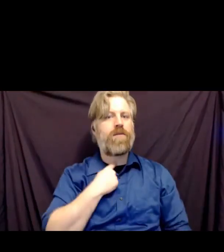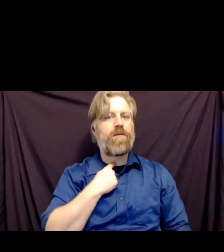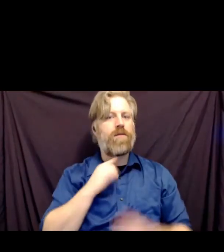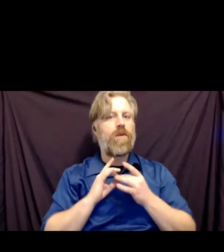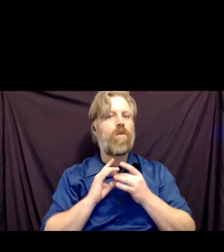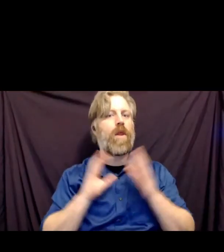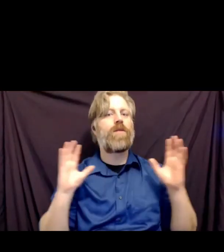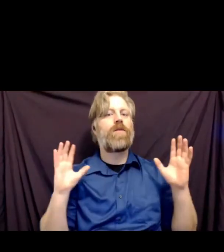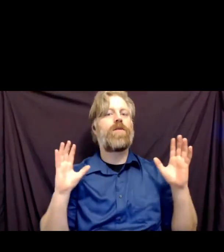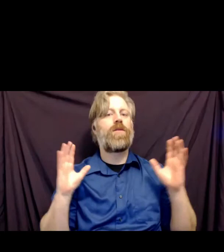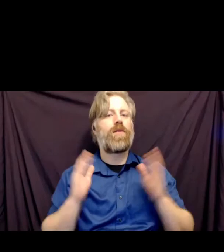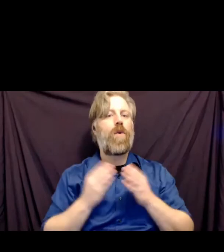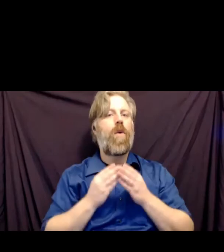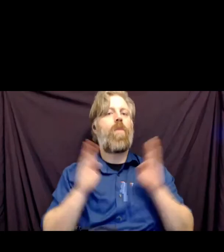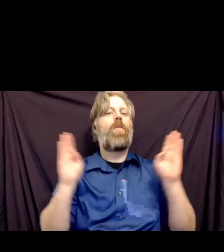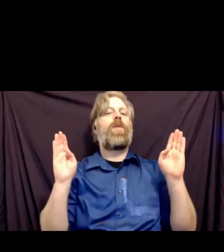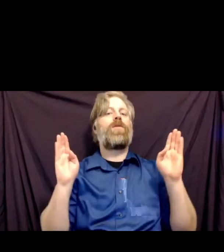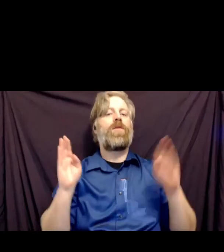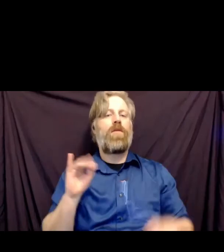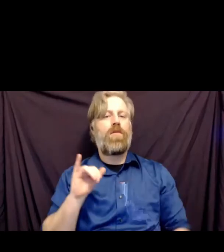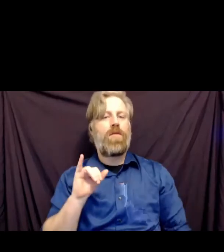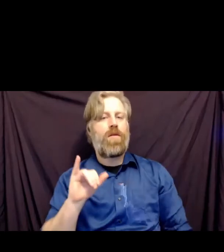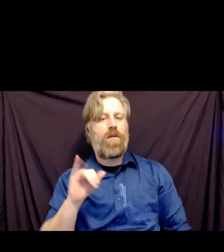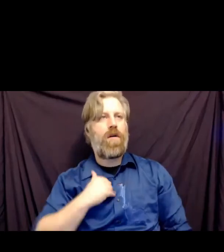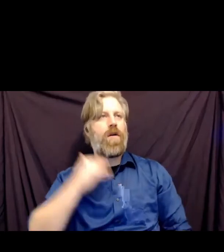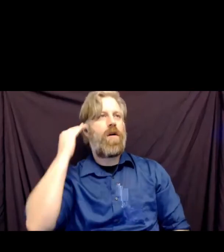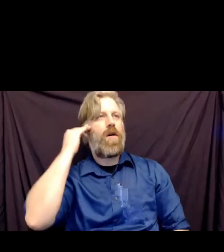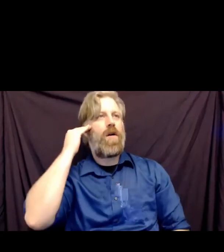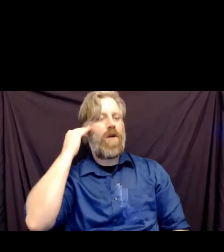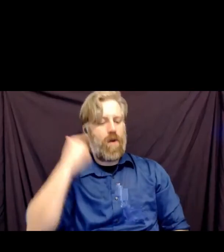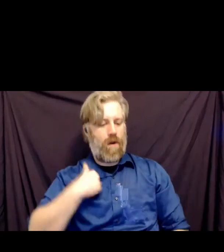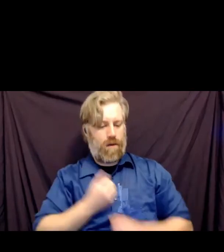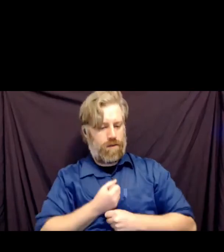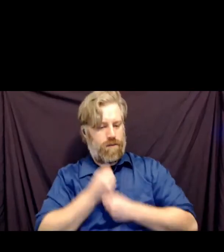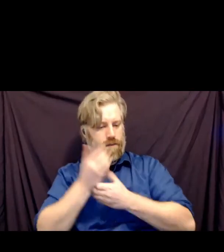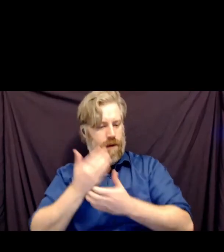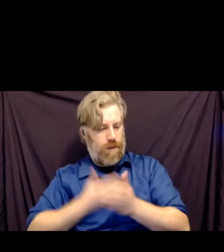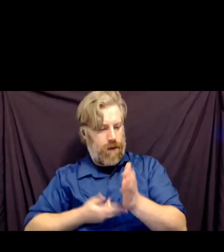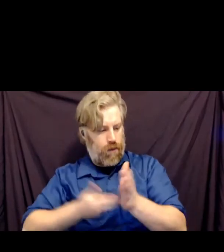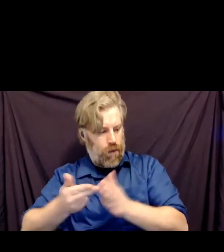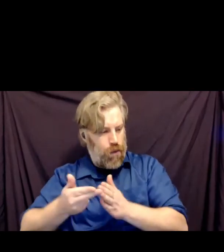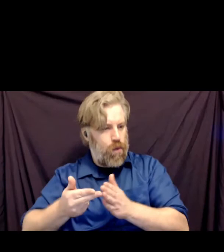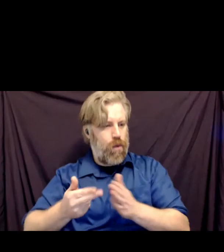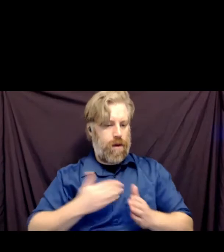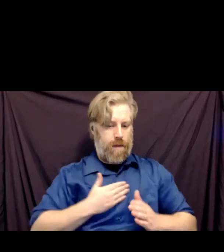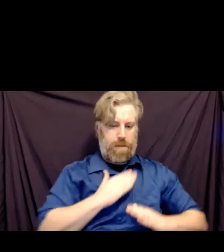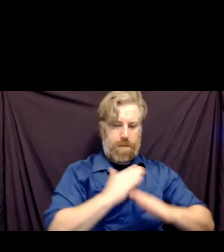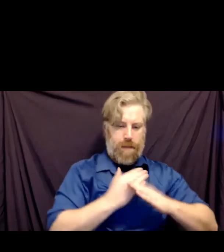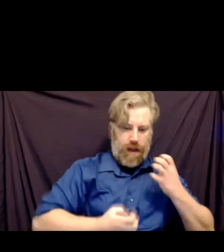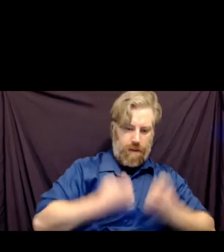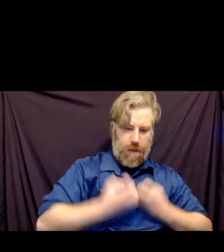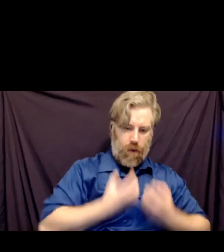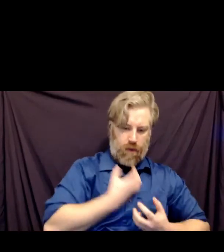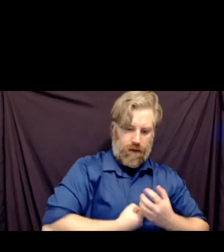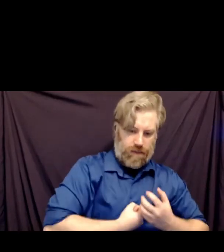I just know that it had something to do with speaking my truth and blocked emotions. But nonetheless, that's